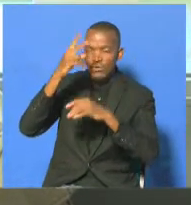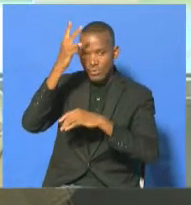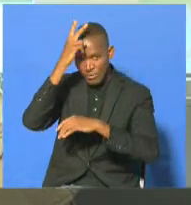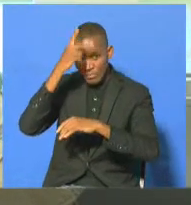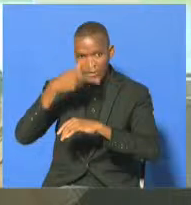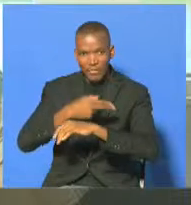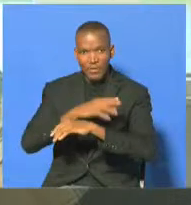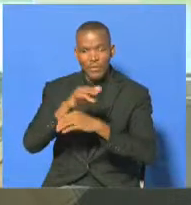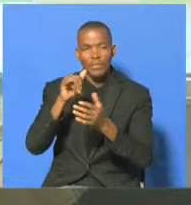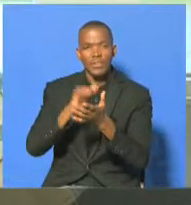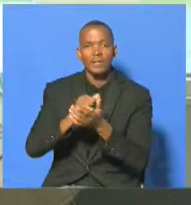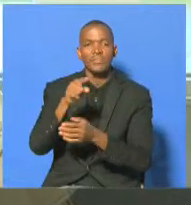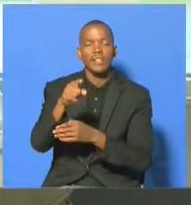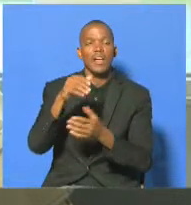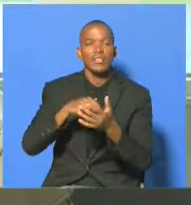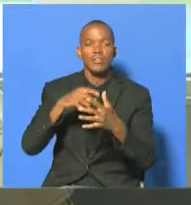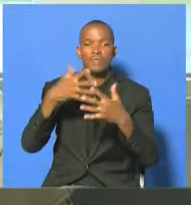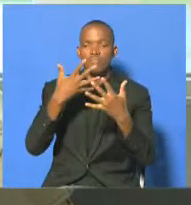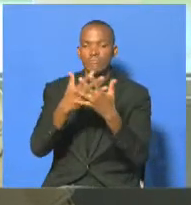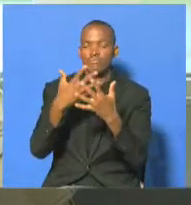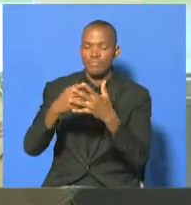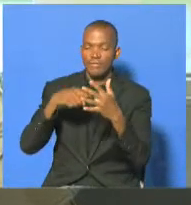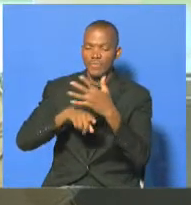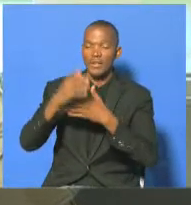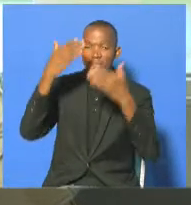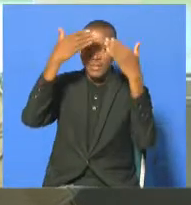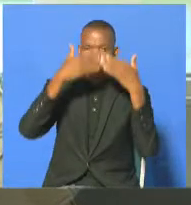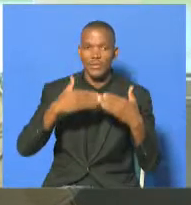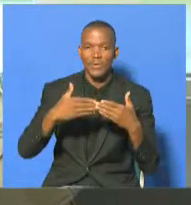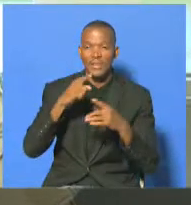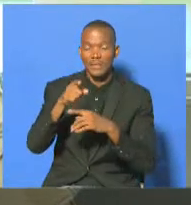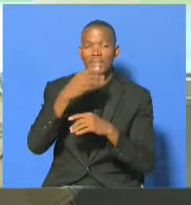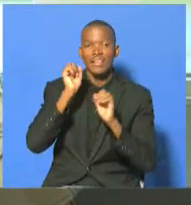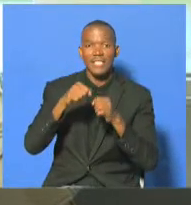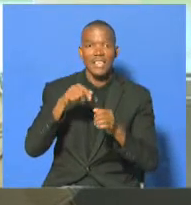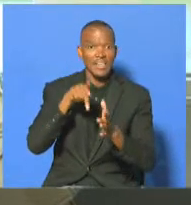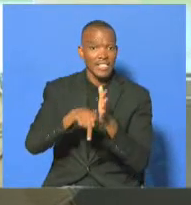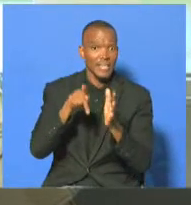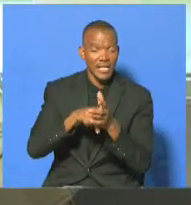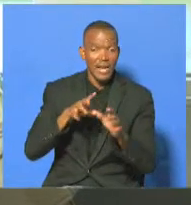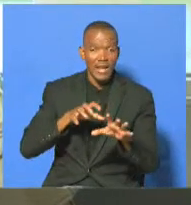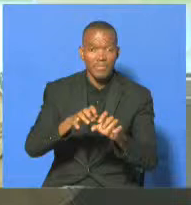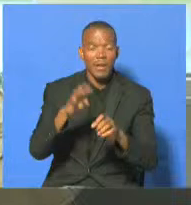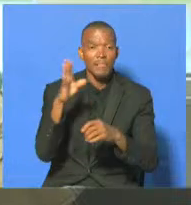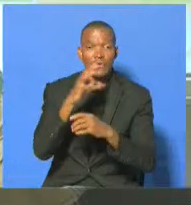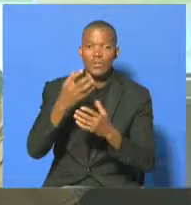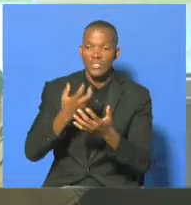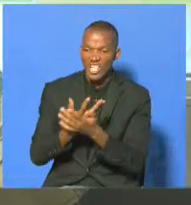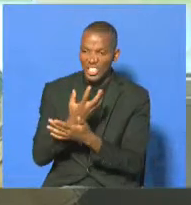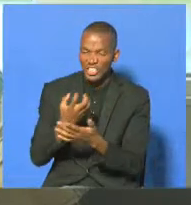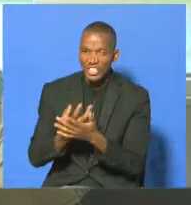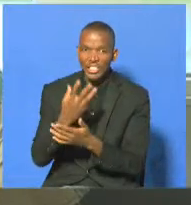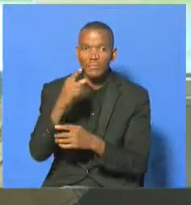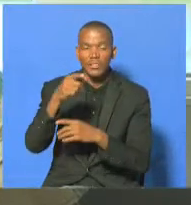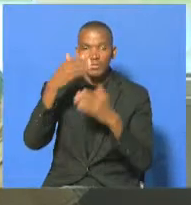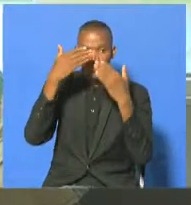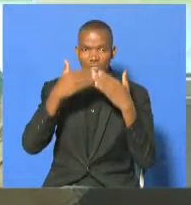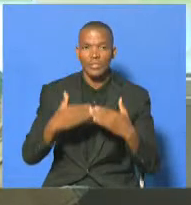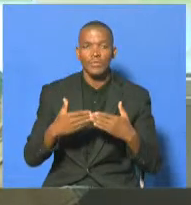Lions are able to dig through the wire and escape at night. It's easy for them to kill livestock because they graze at night.